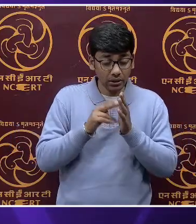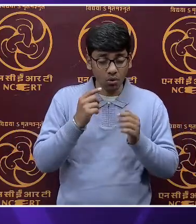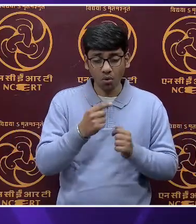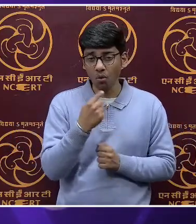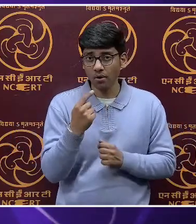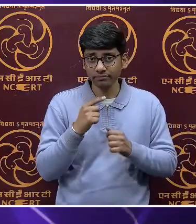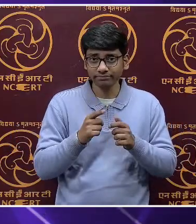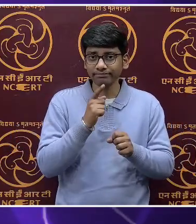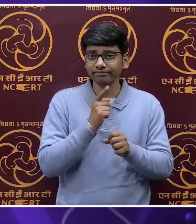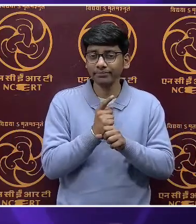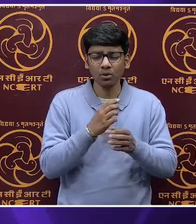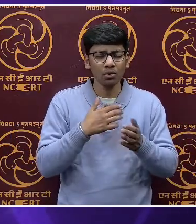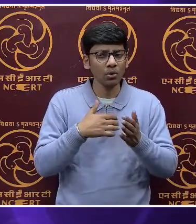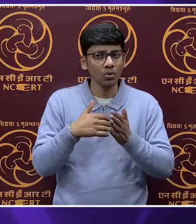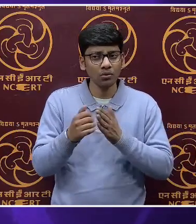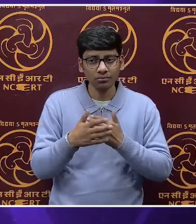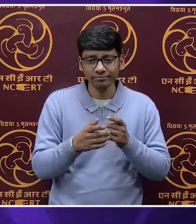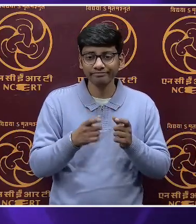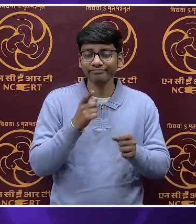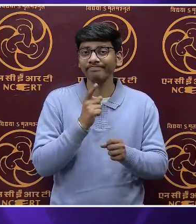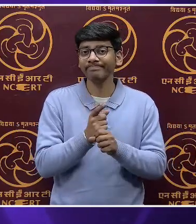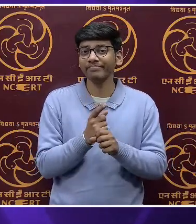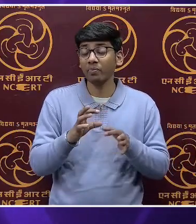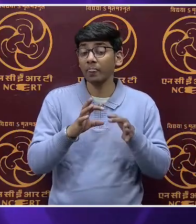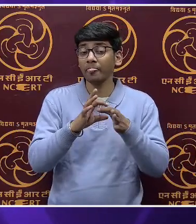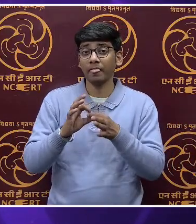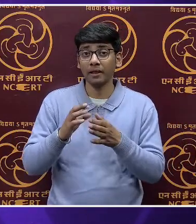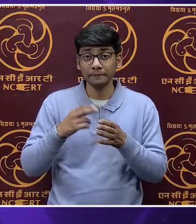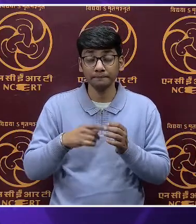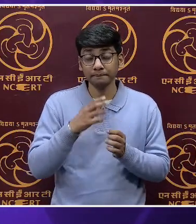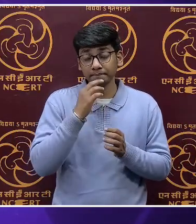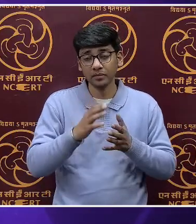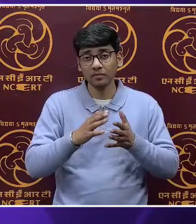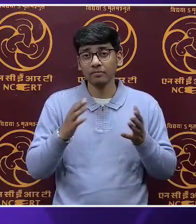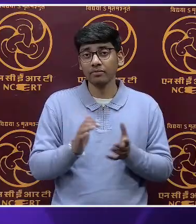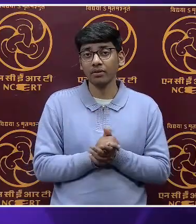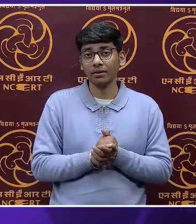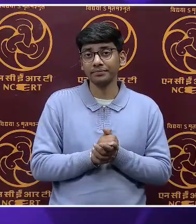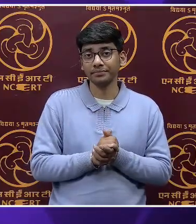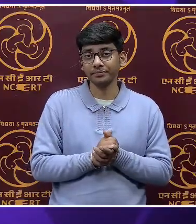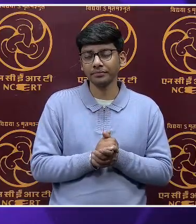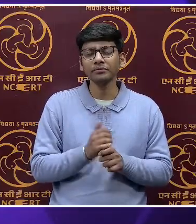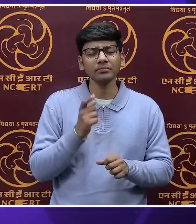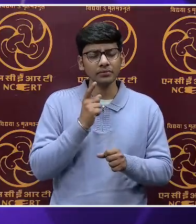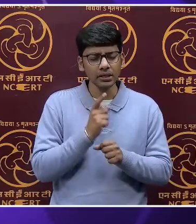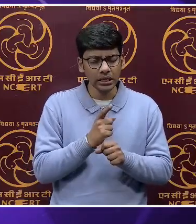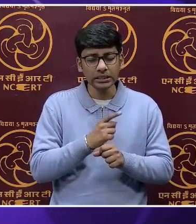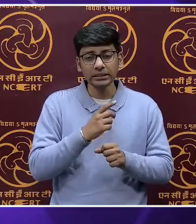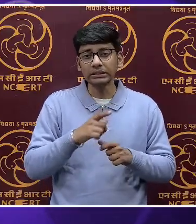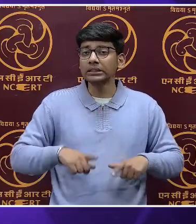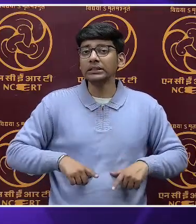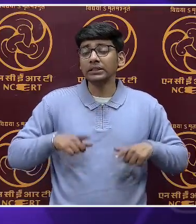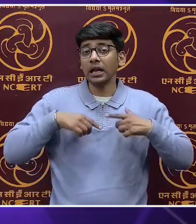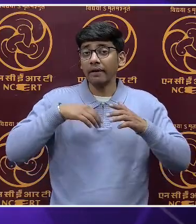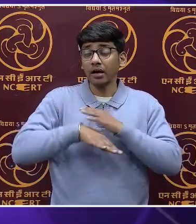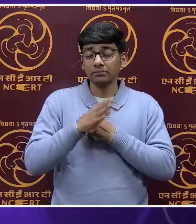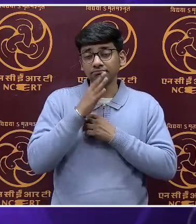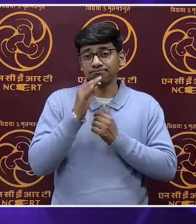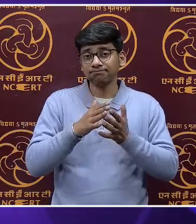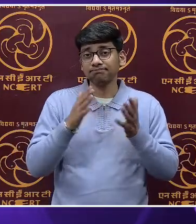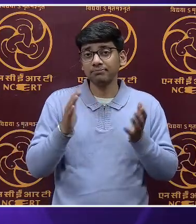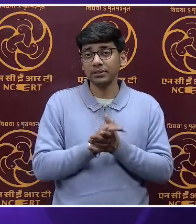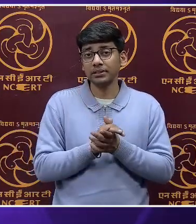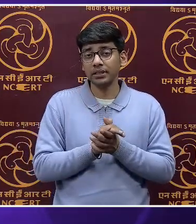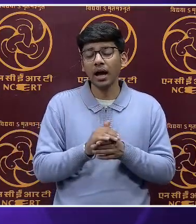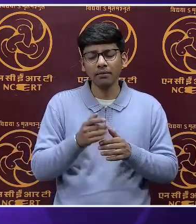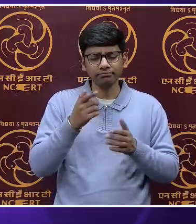but anyone who comes in contact with the teachers. That's lovely, and that highlights the importance of teachers in our life. So what happened next in the story? I'm really excited to